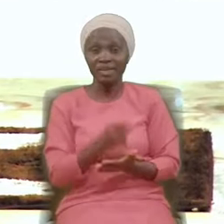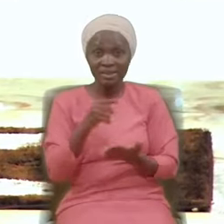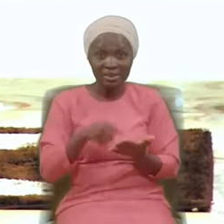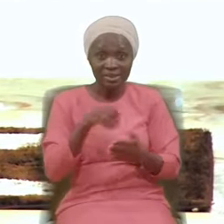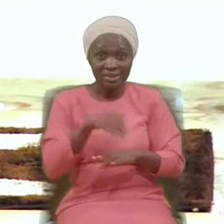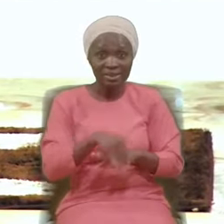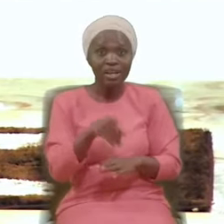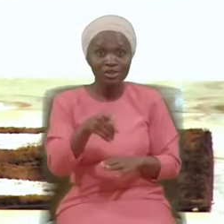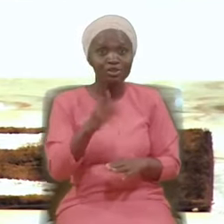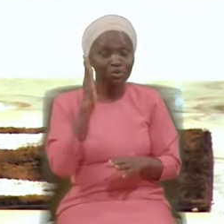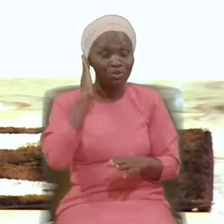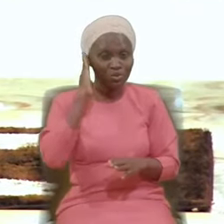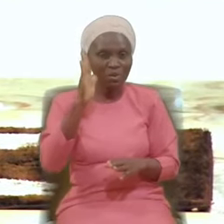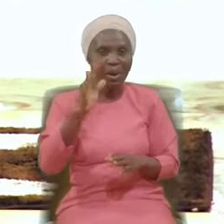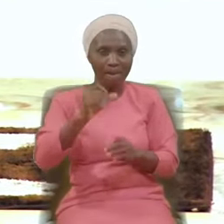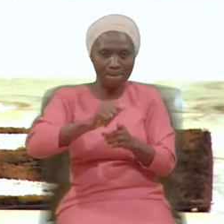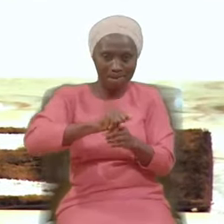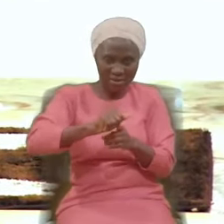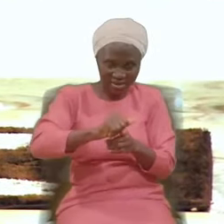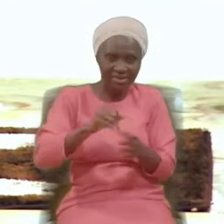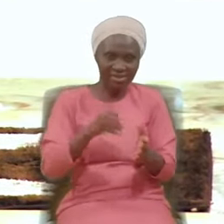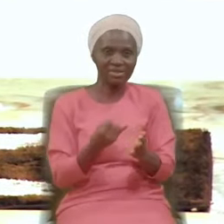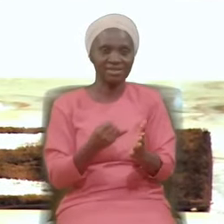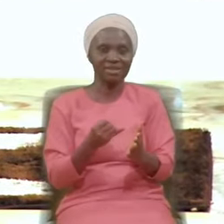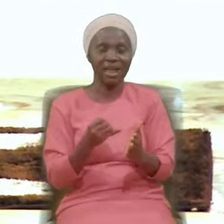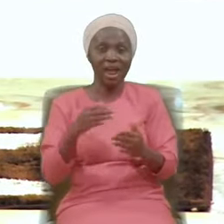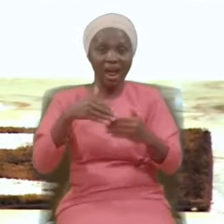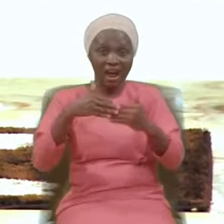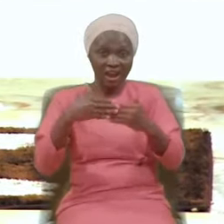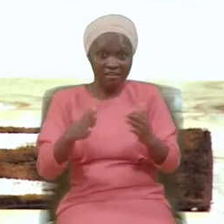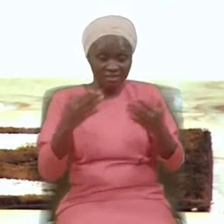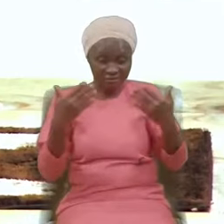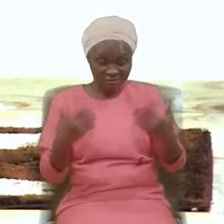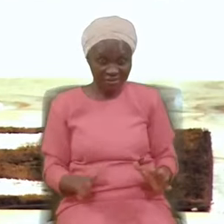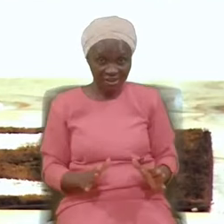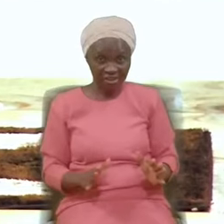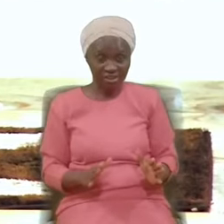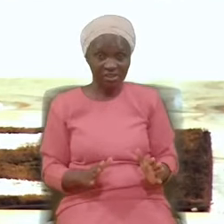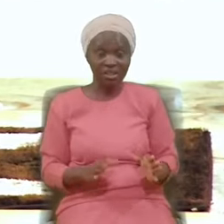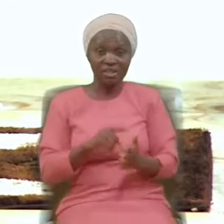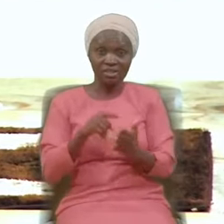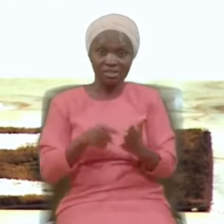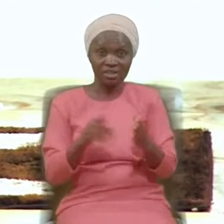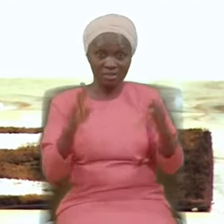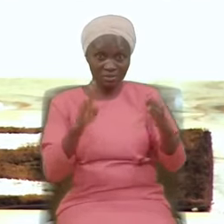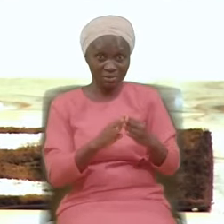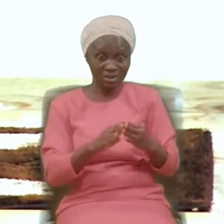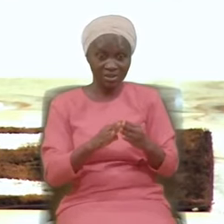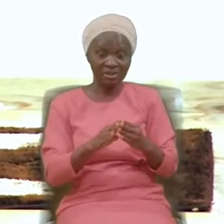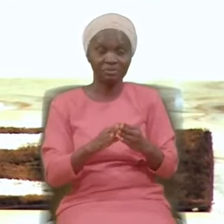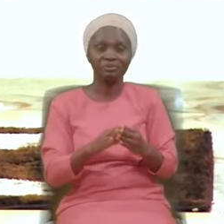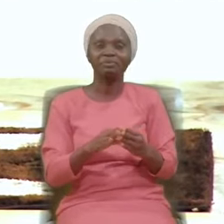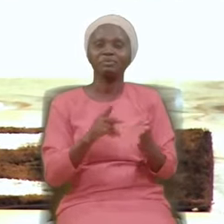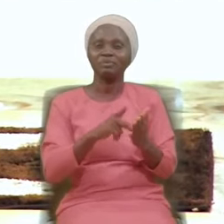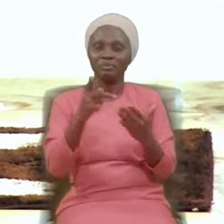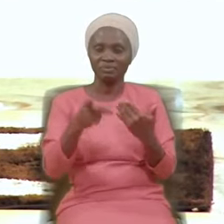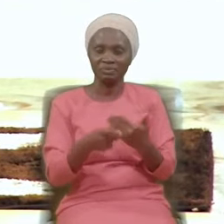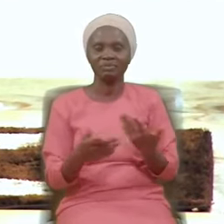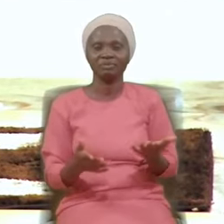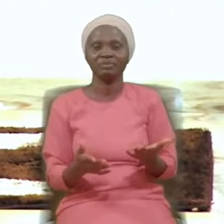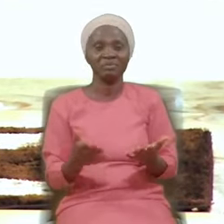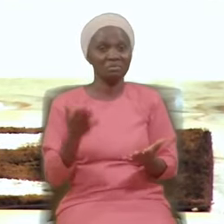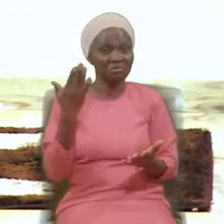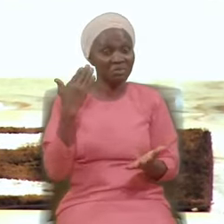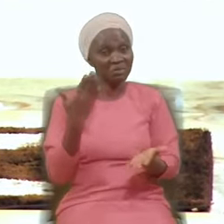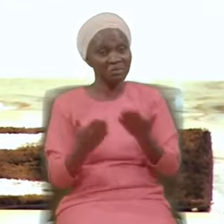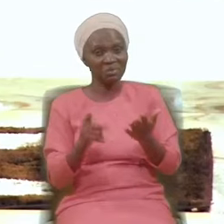Because before, if you walk a few steps, You're looking for something to hold and sit